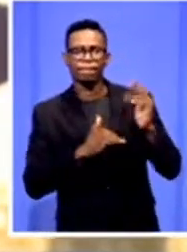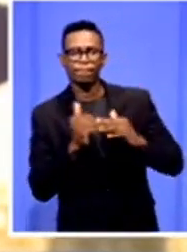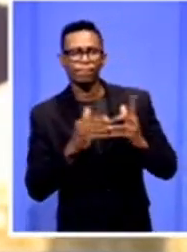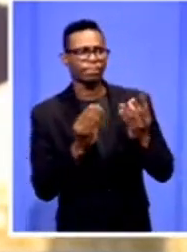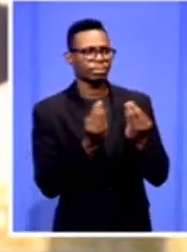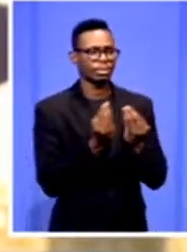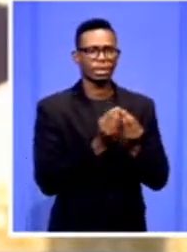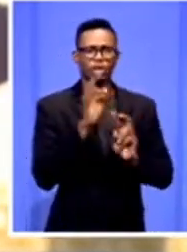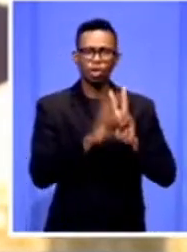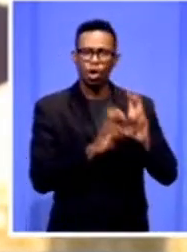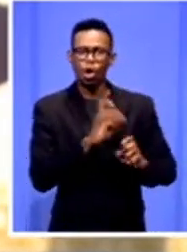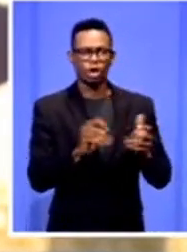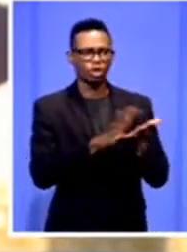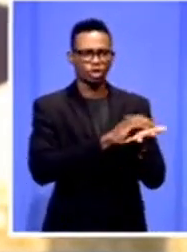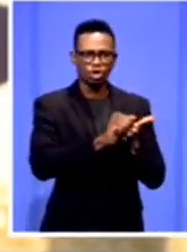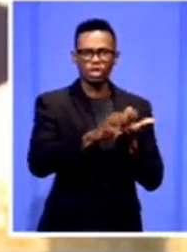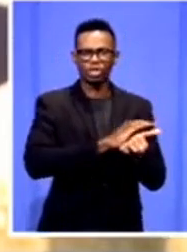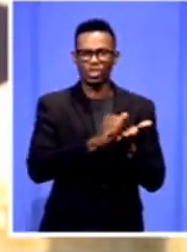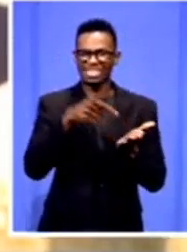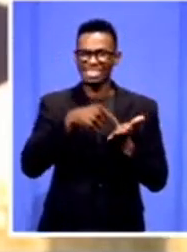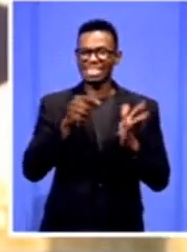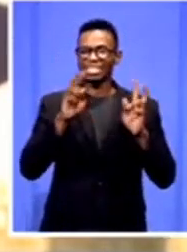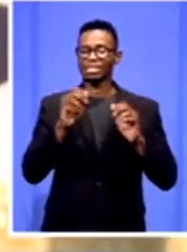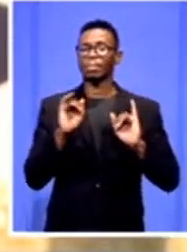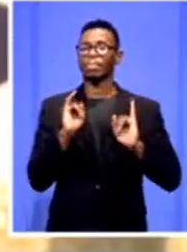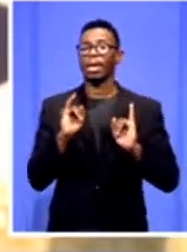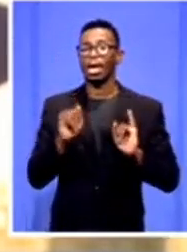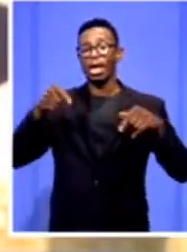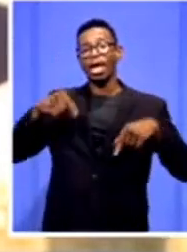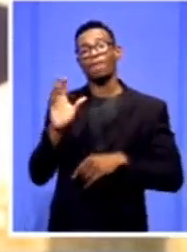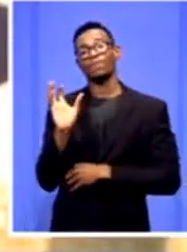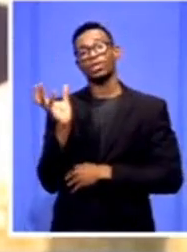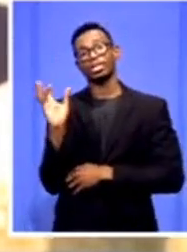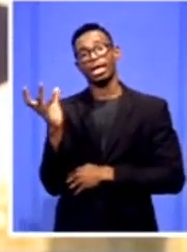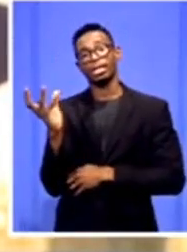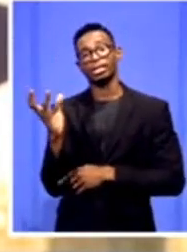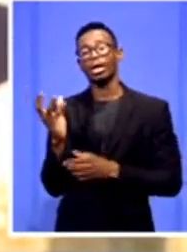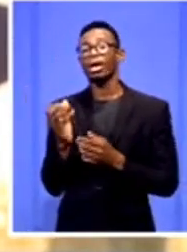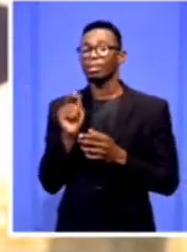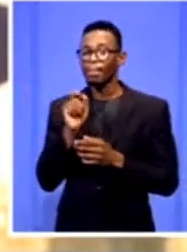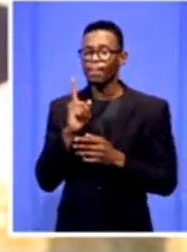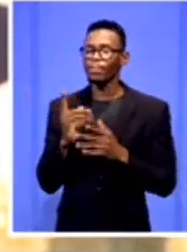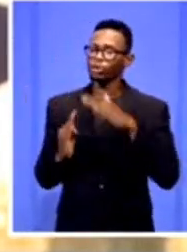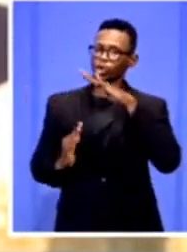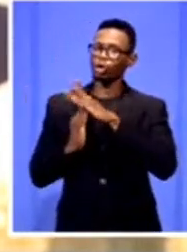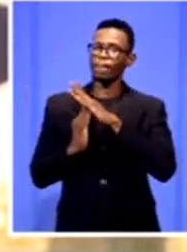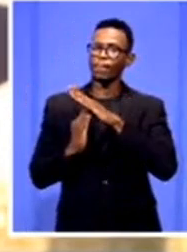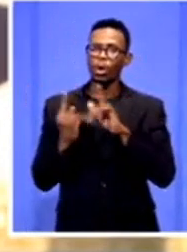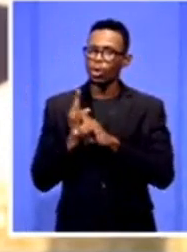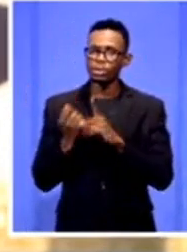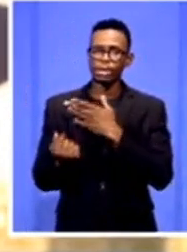vandalism robs the people of the Free State of their livelihood. This is worsened by poor